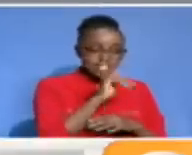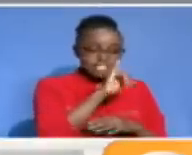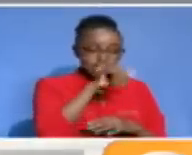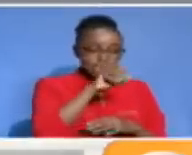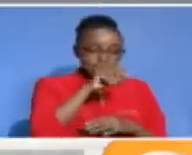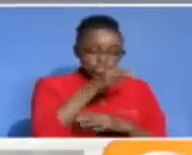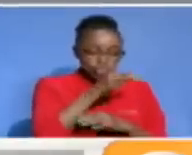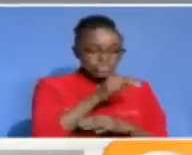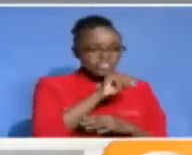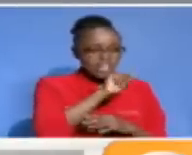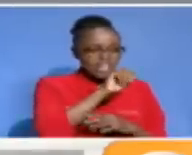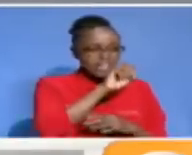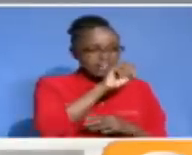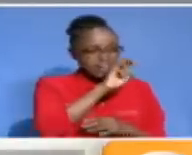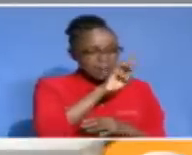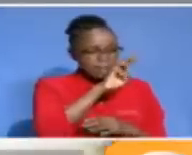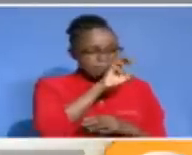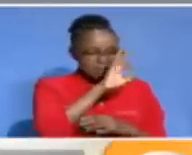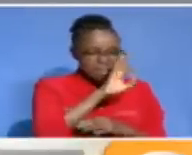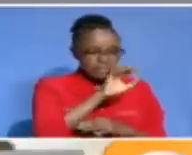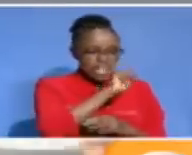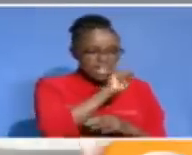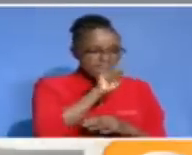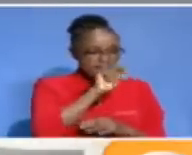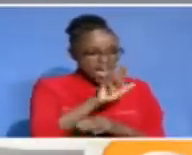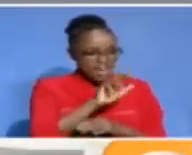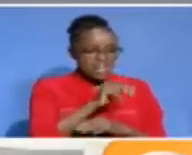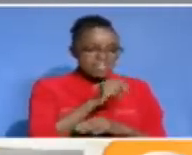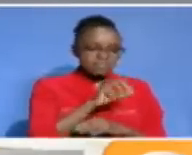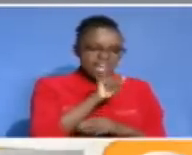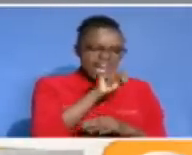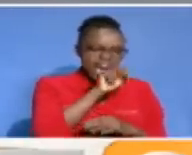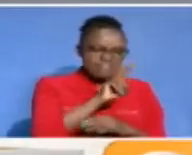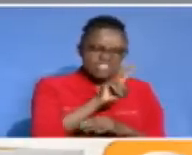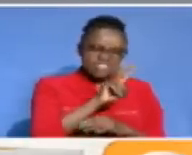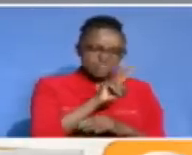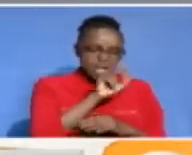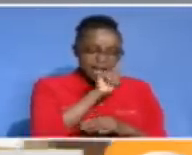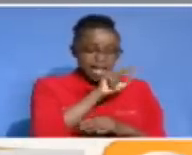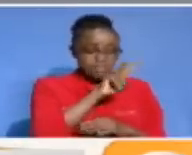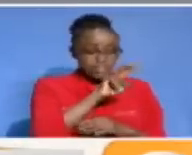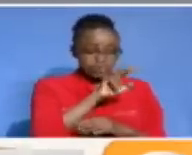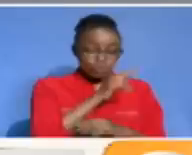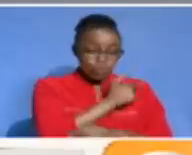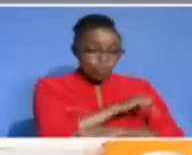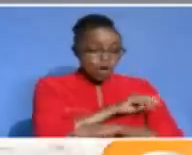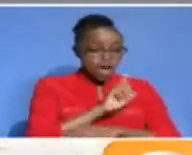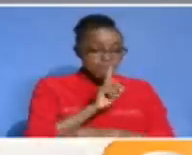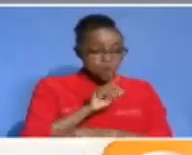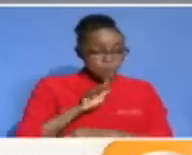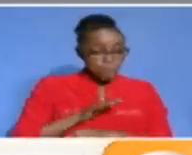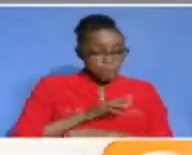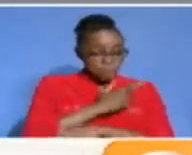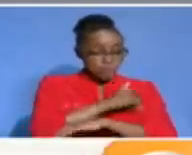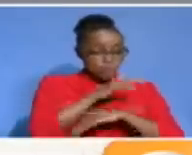AMREF was there. AR was there. You know, Avenue Hospital, Nairobi Women's Hospital.